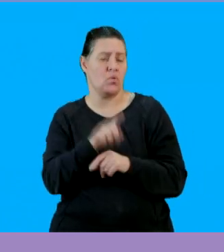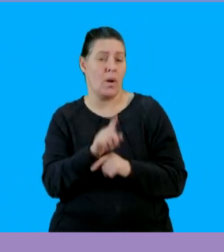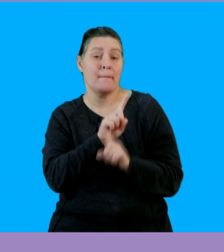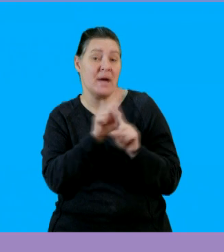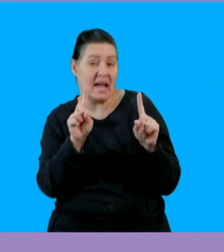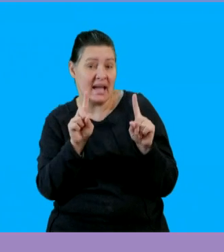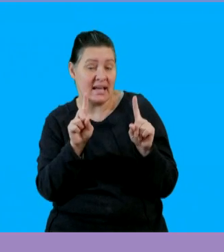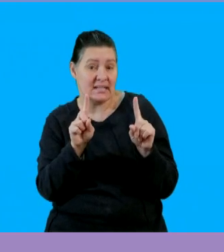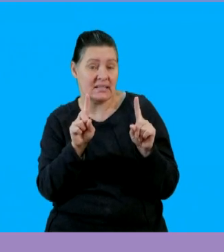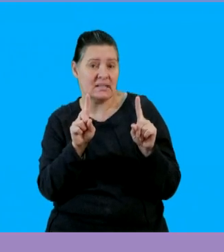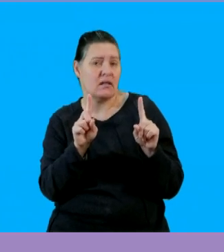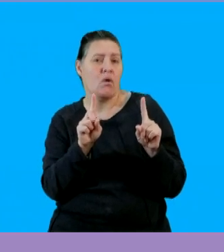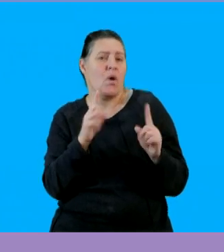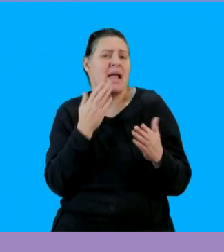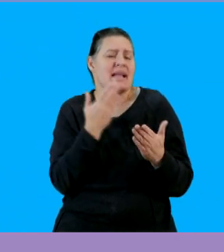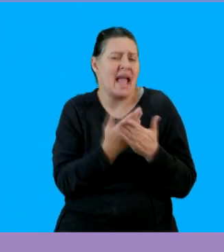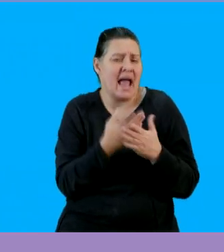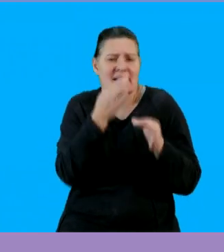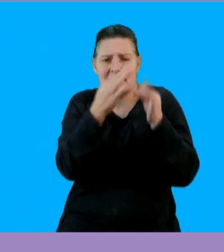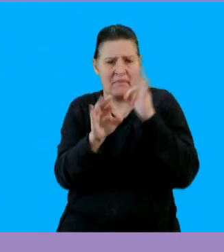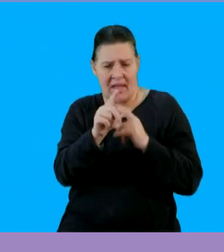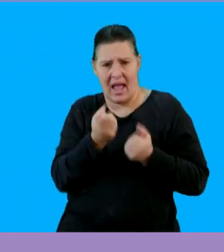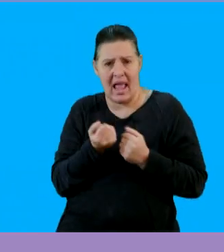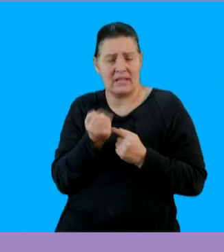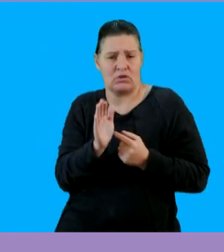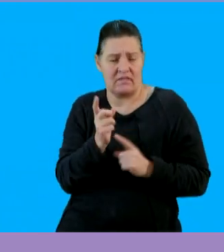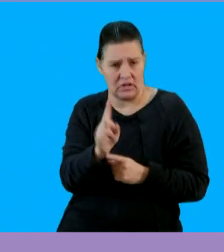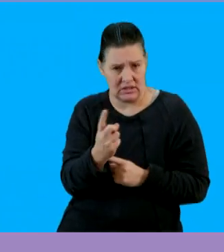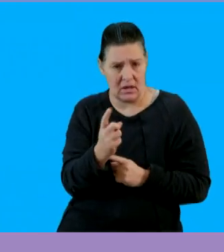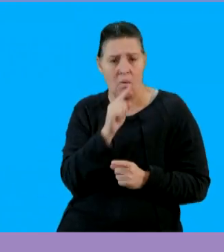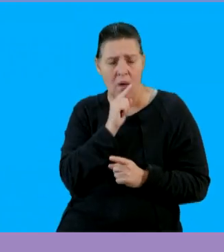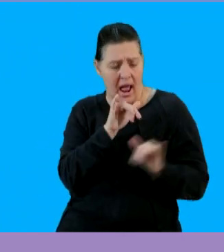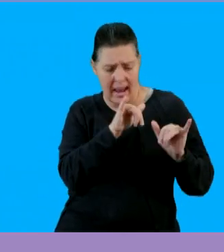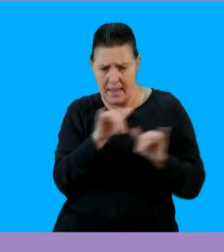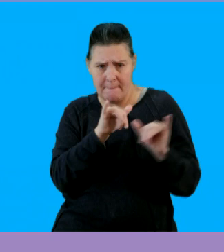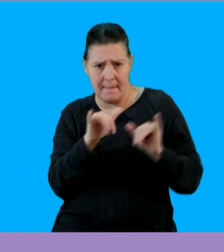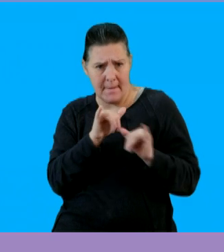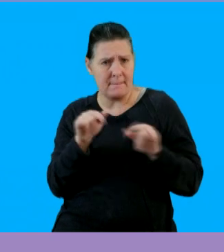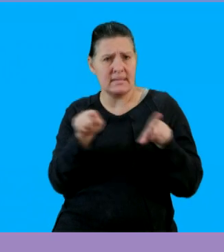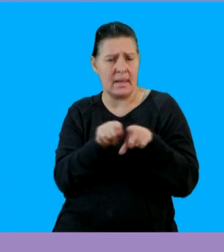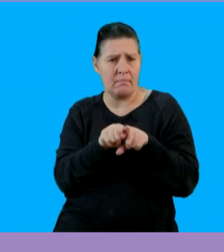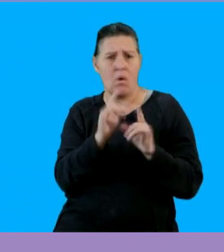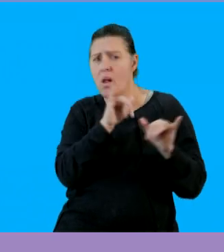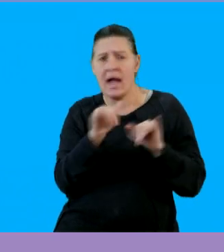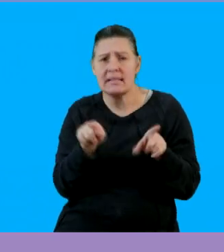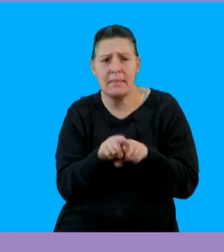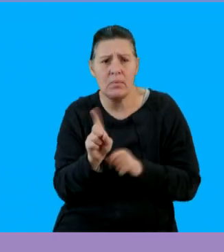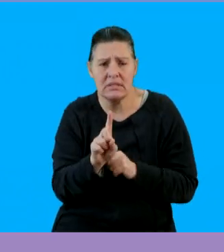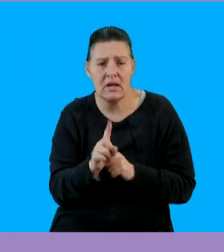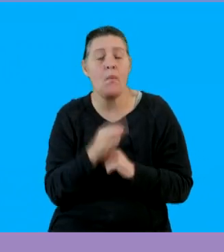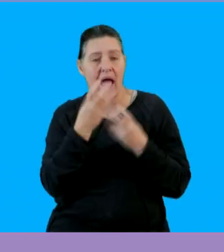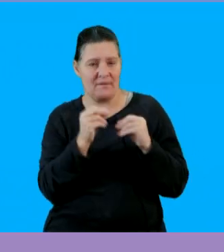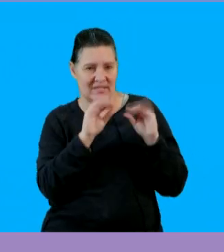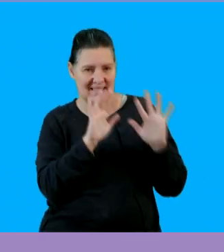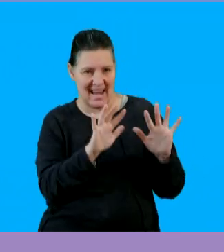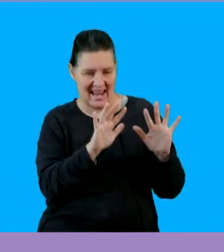values that we are given, but we can simplify this expression first because there are like terms here. Which ones are the like